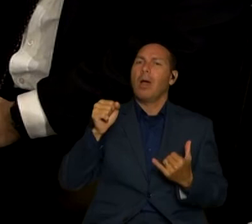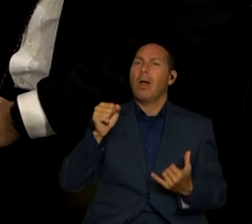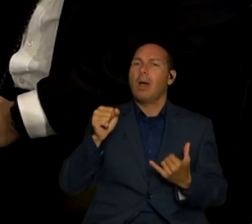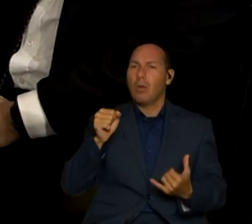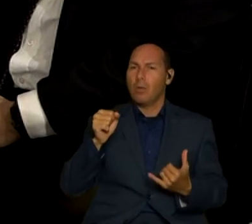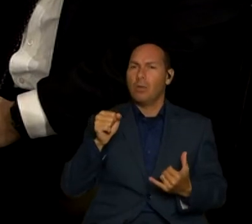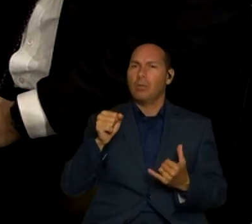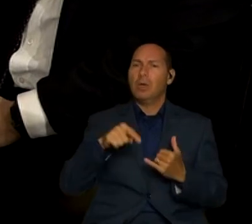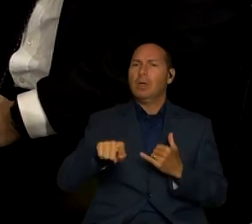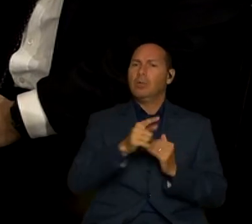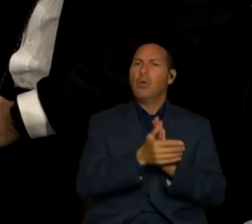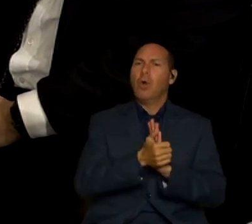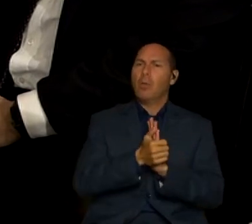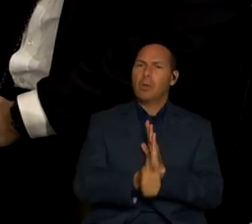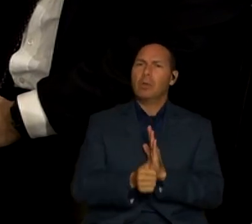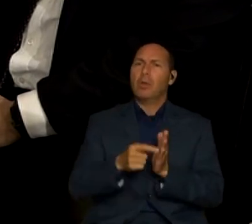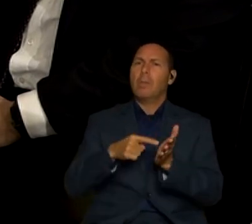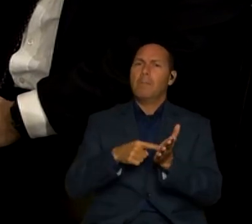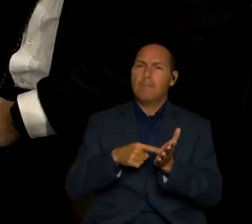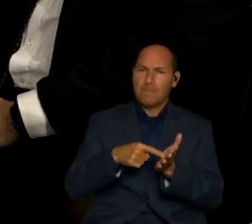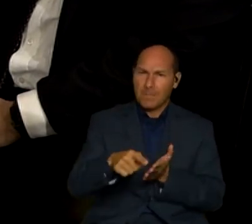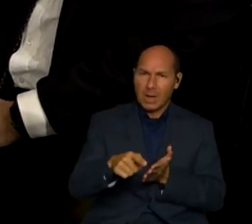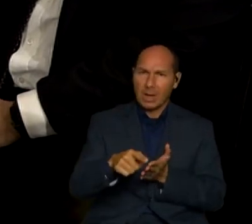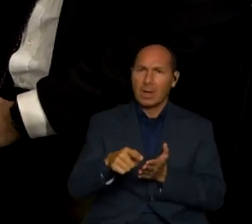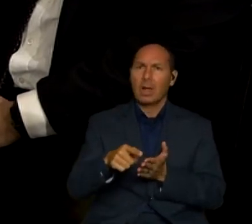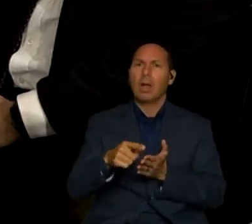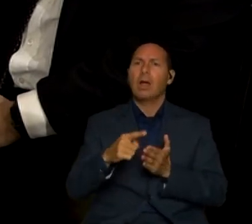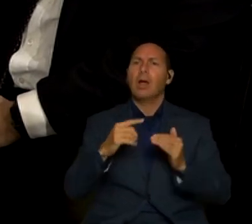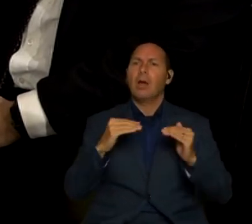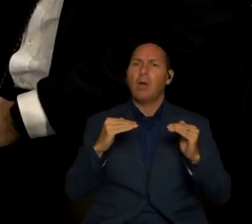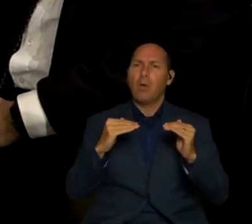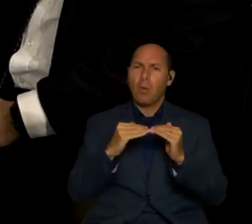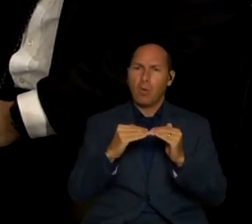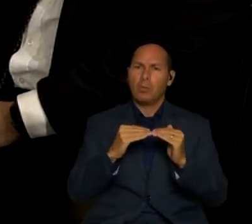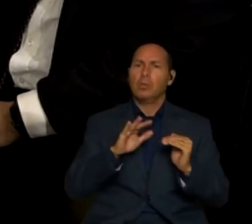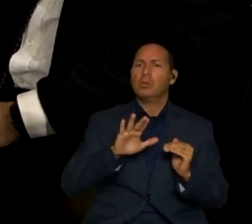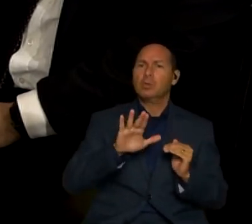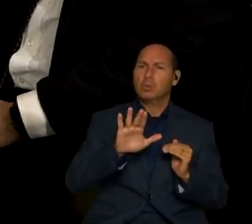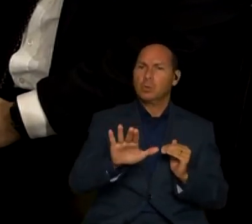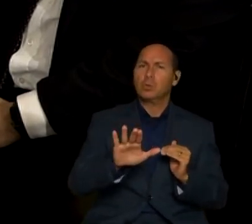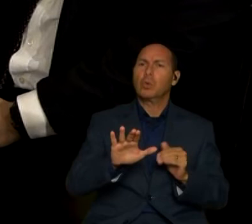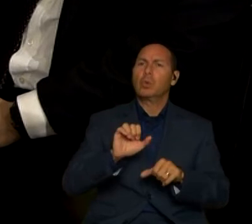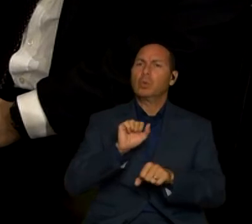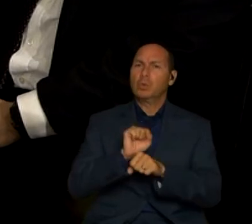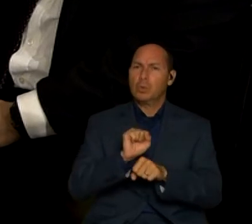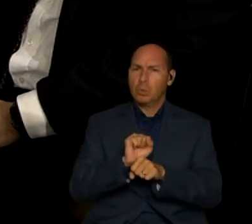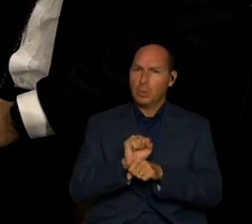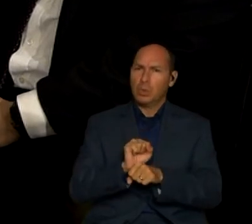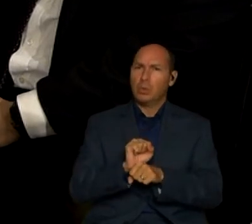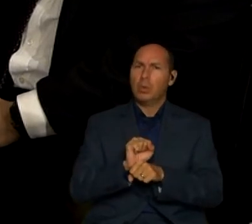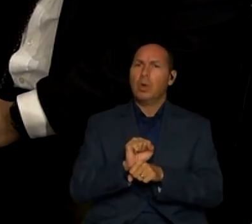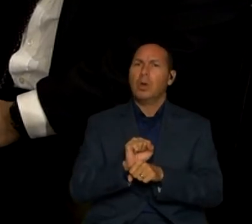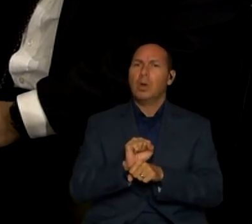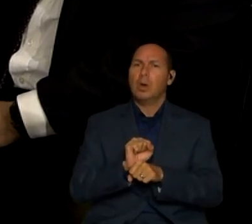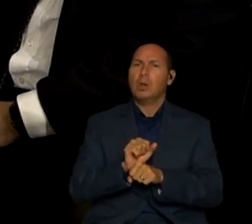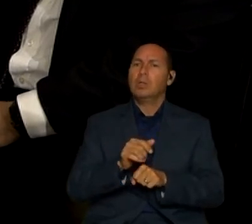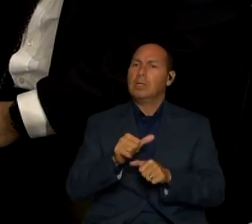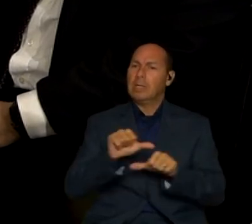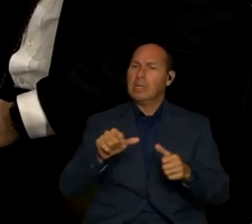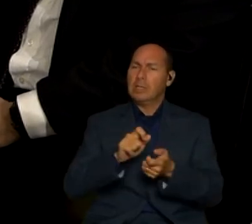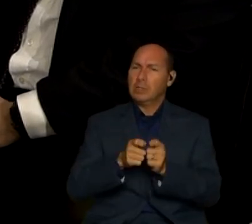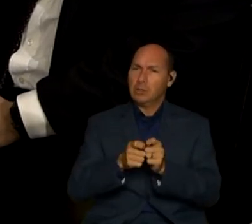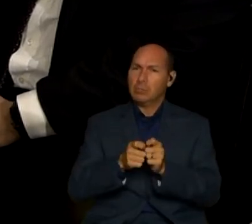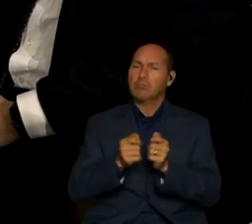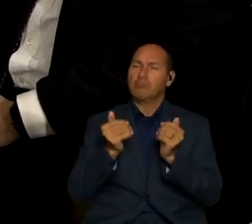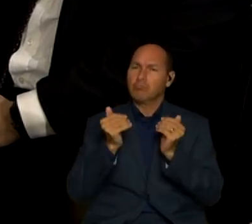paid accordingly to what the job entails in a fair and just manner. So we're very